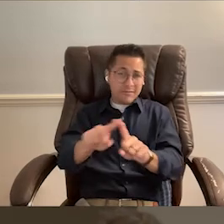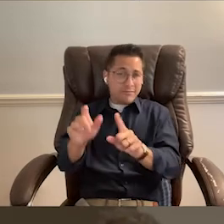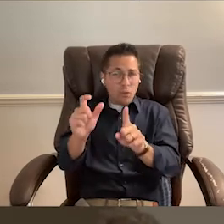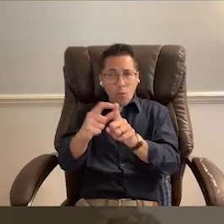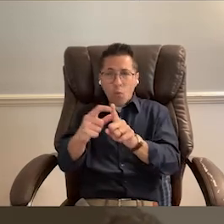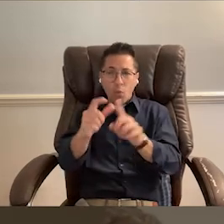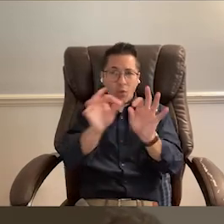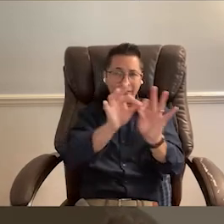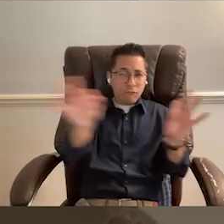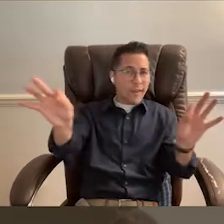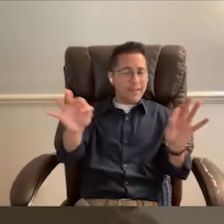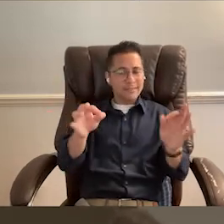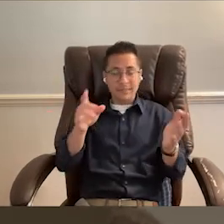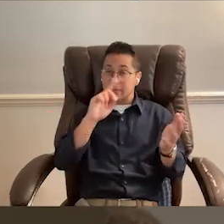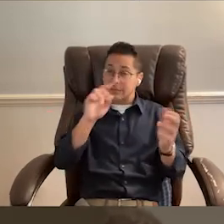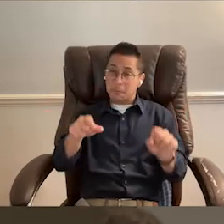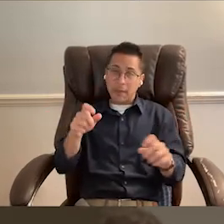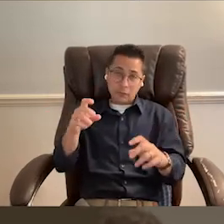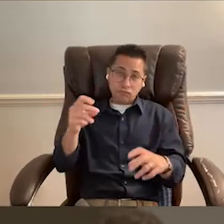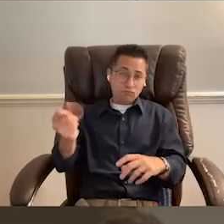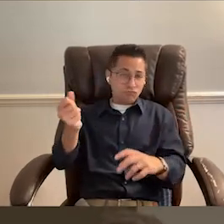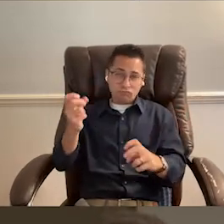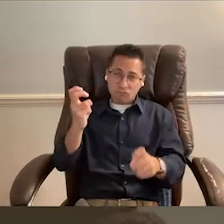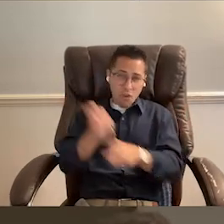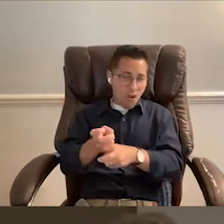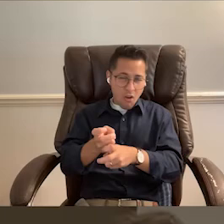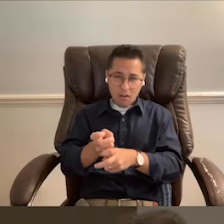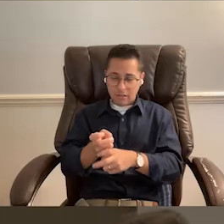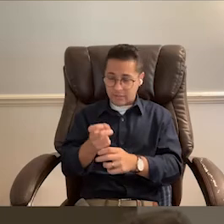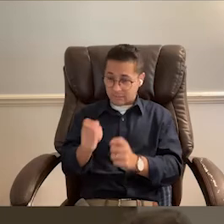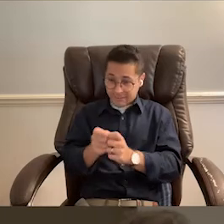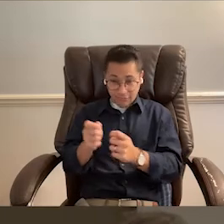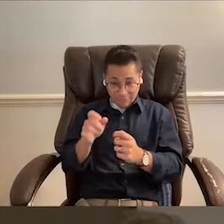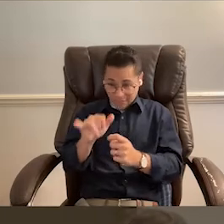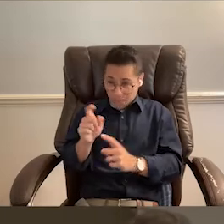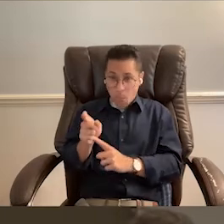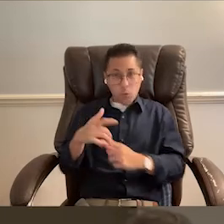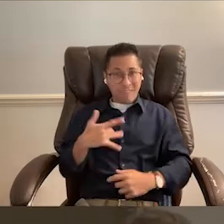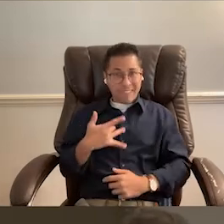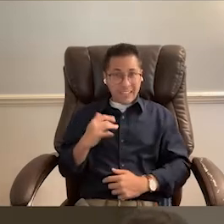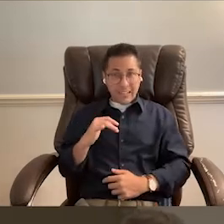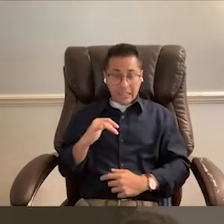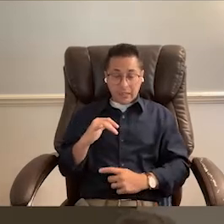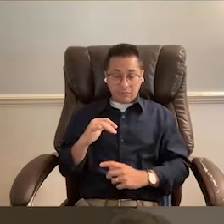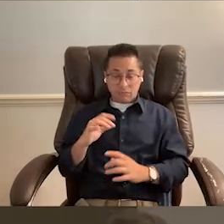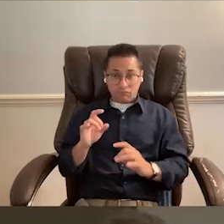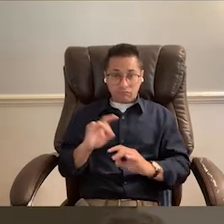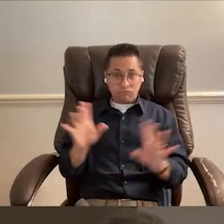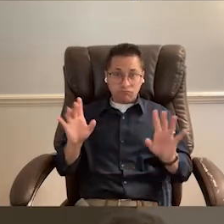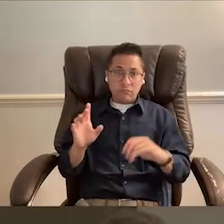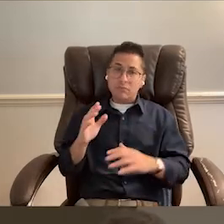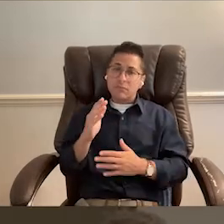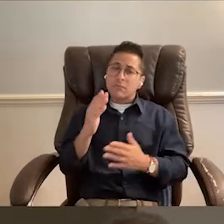describing how you feel is really hard. There's different words, different phrases. It can be extremely hard, especially when you're feeling those